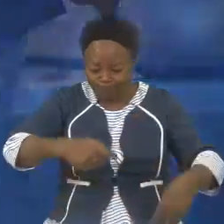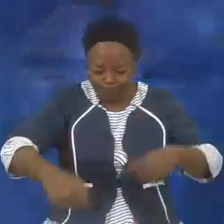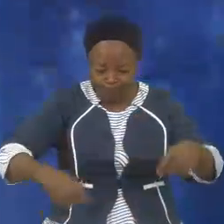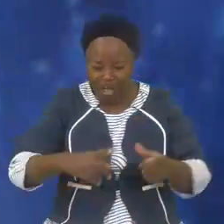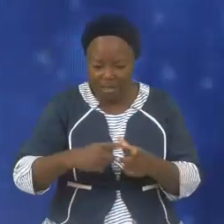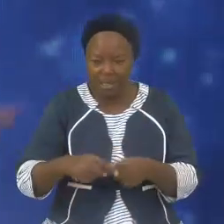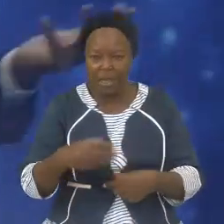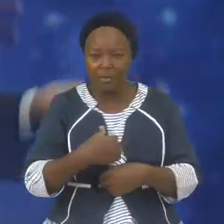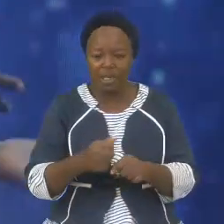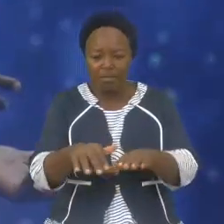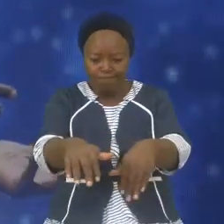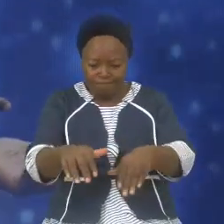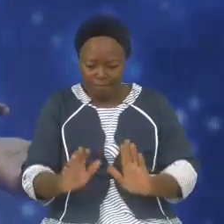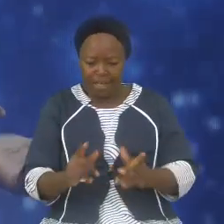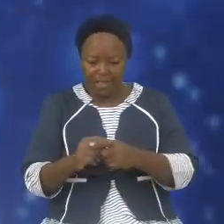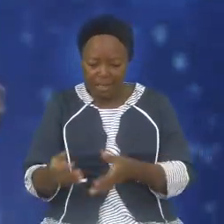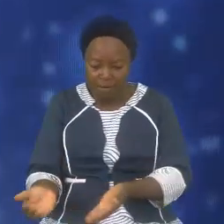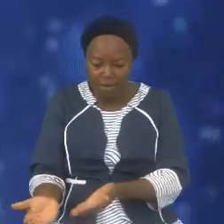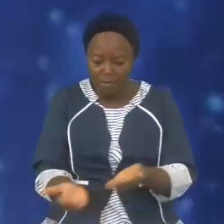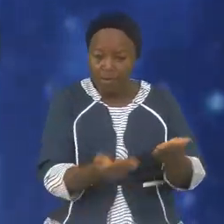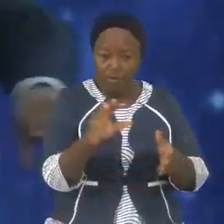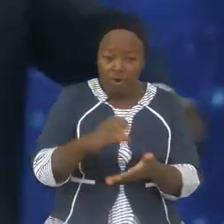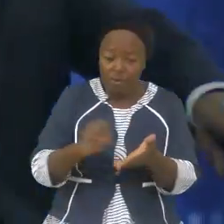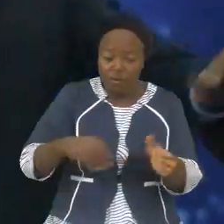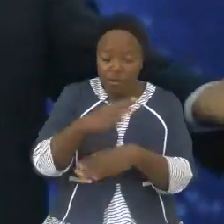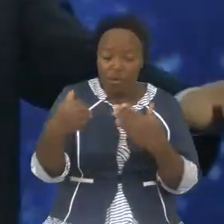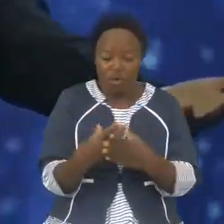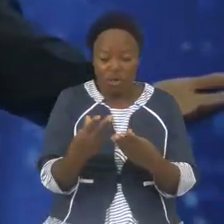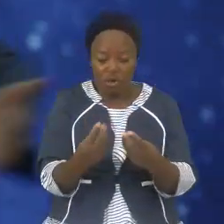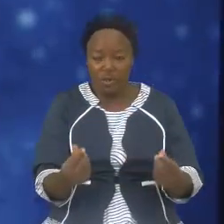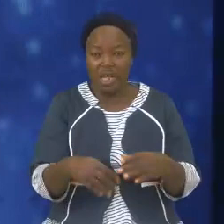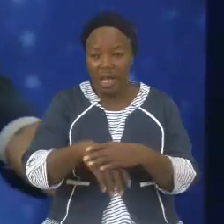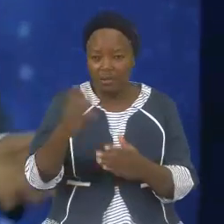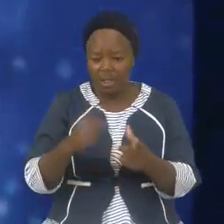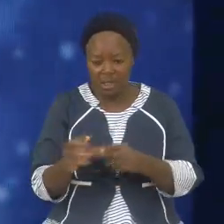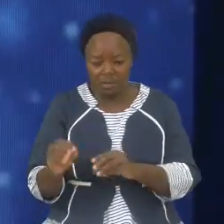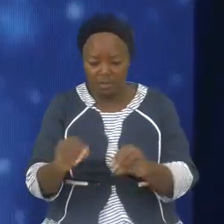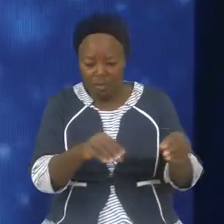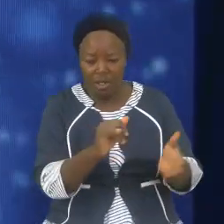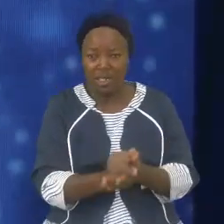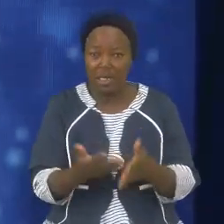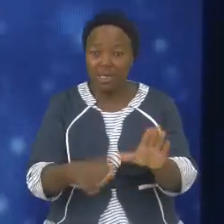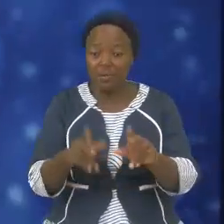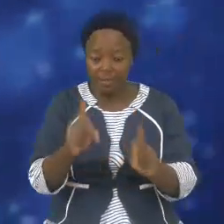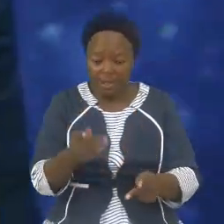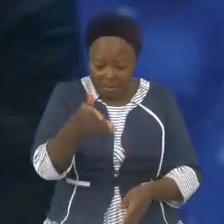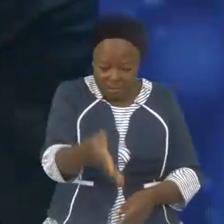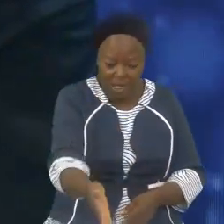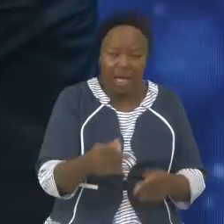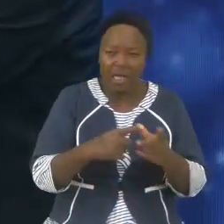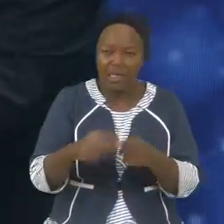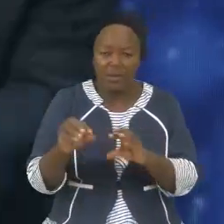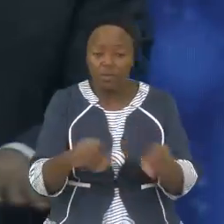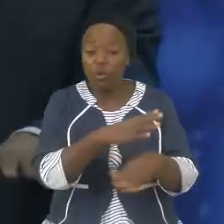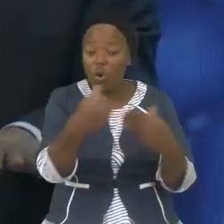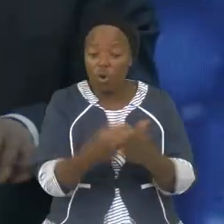and they dig the dust out. And they lay the person is dead, they lay him there, and they put all the